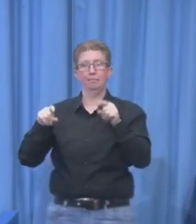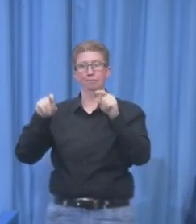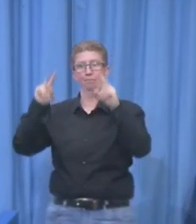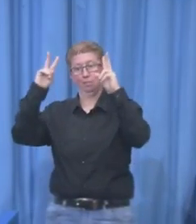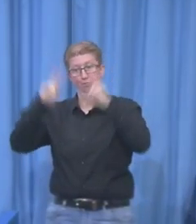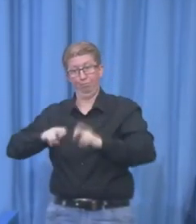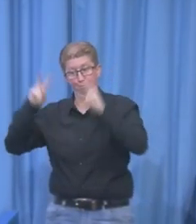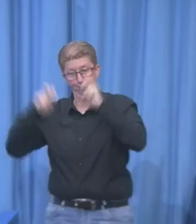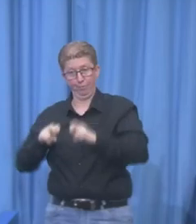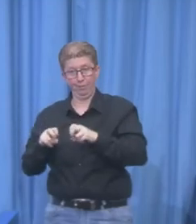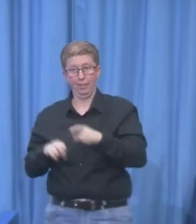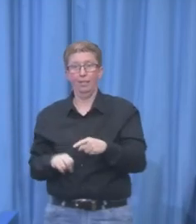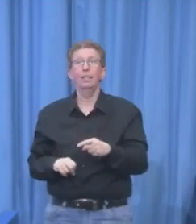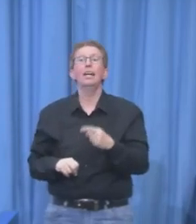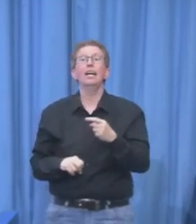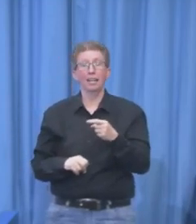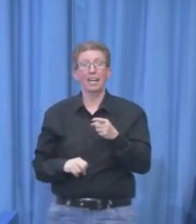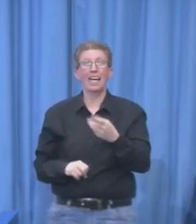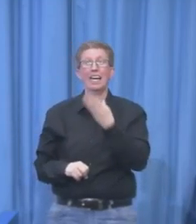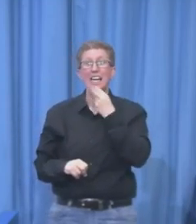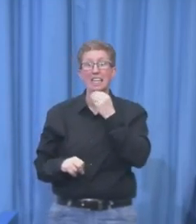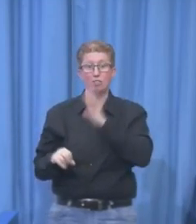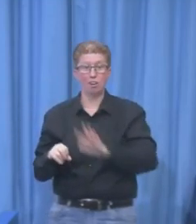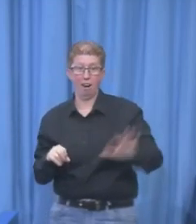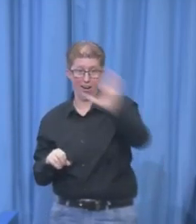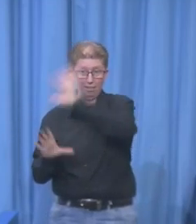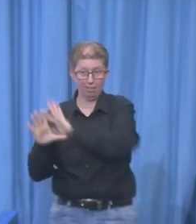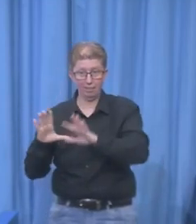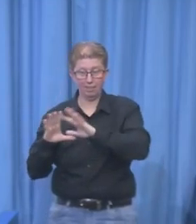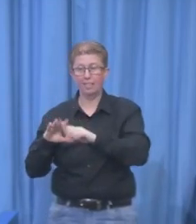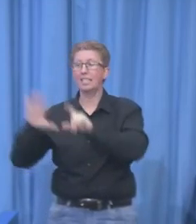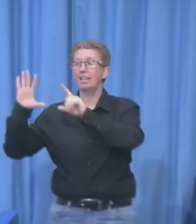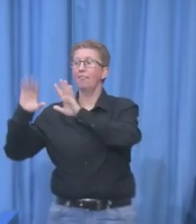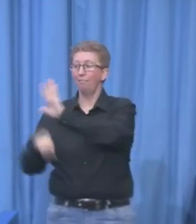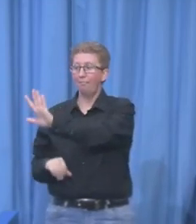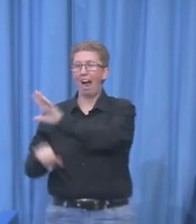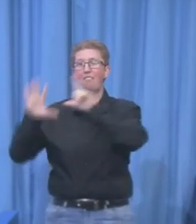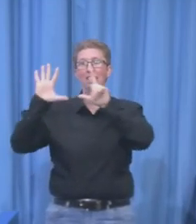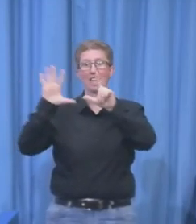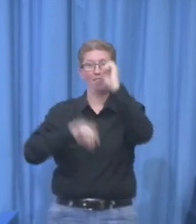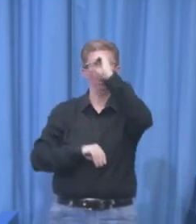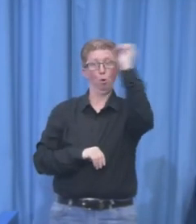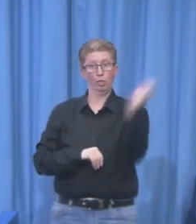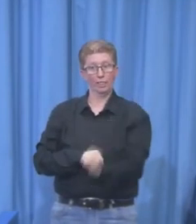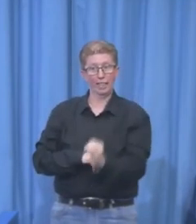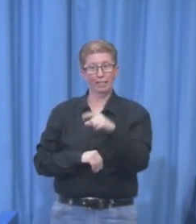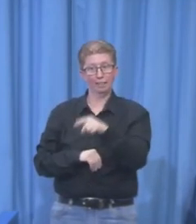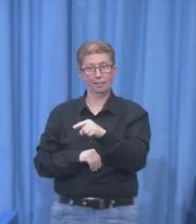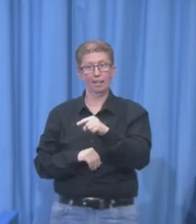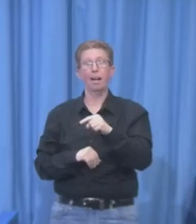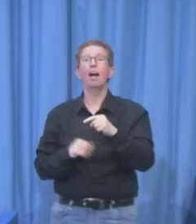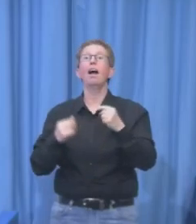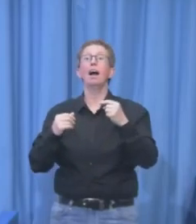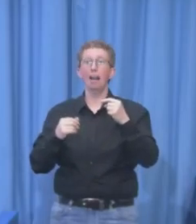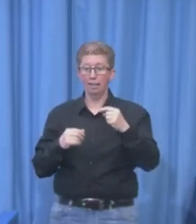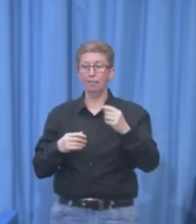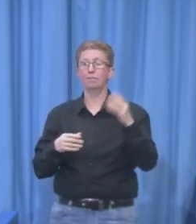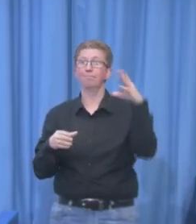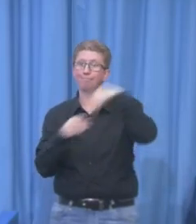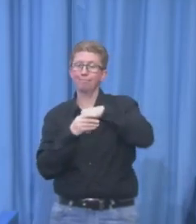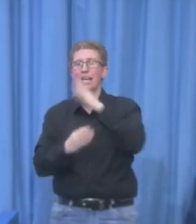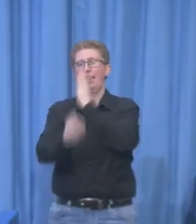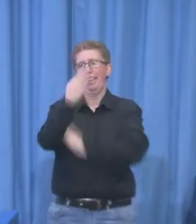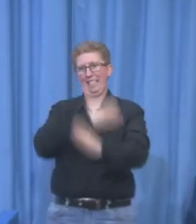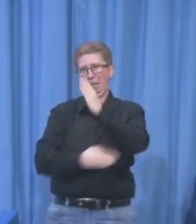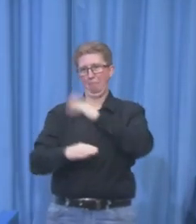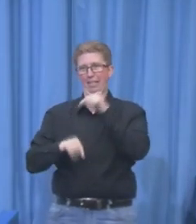57% of people with disabilities are working in the job market, comparing to 78% in the general